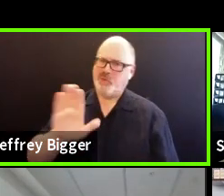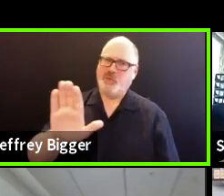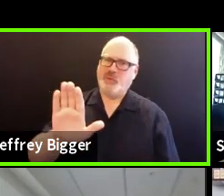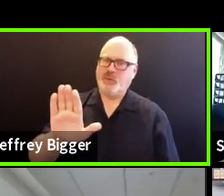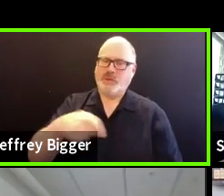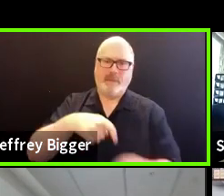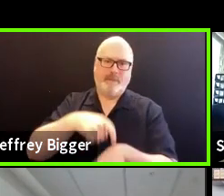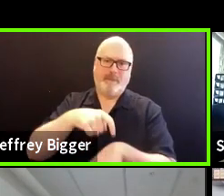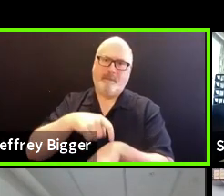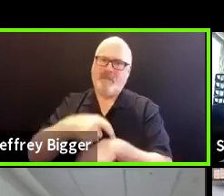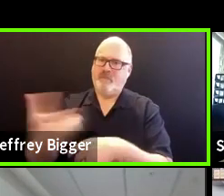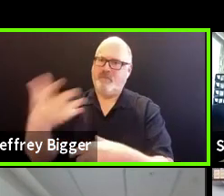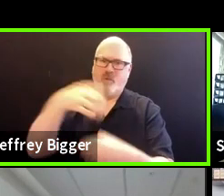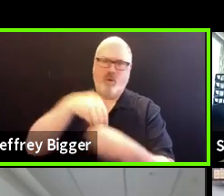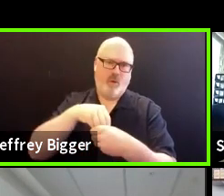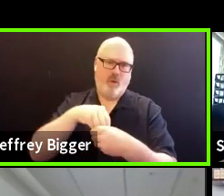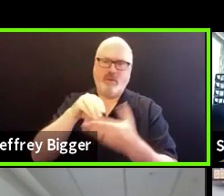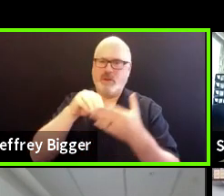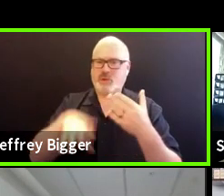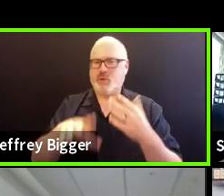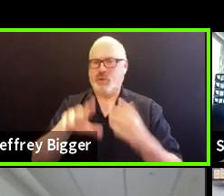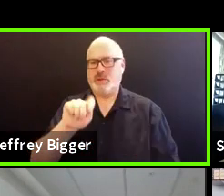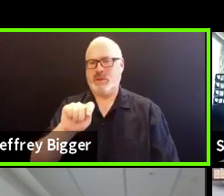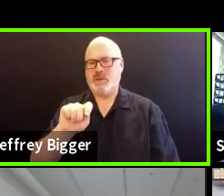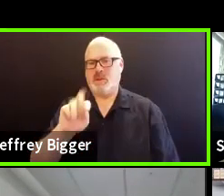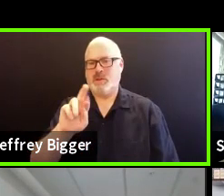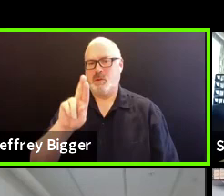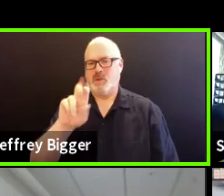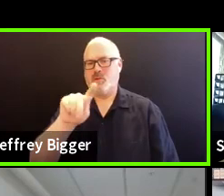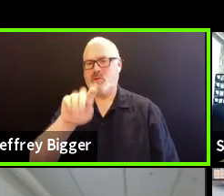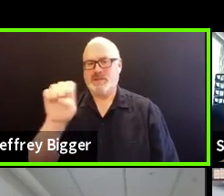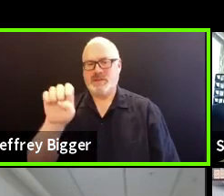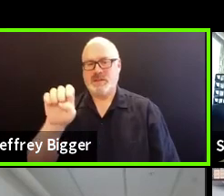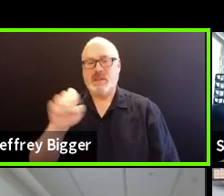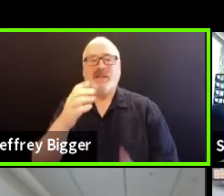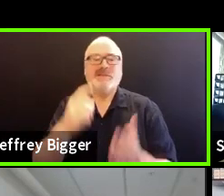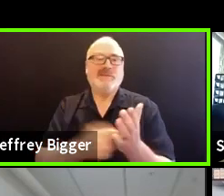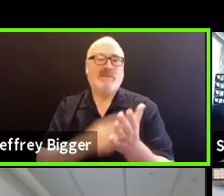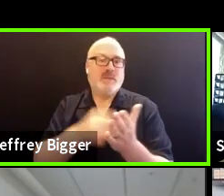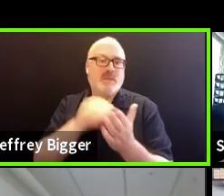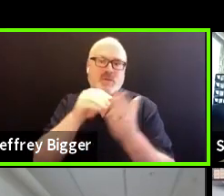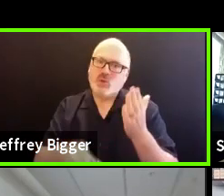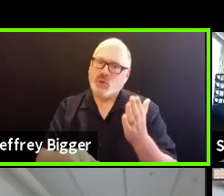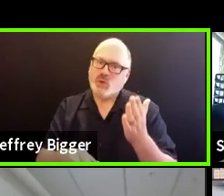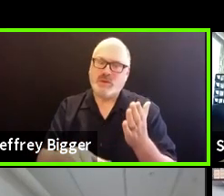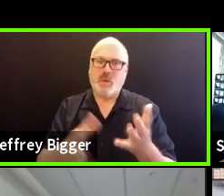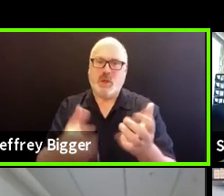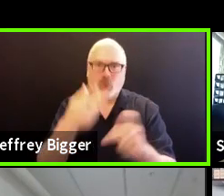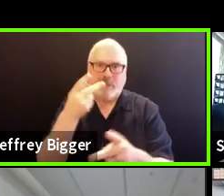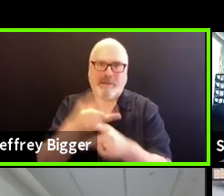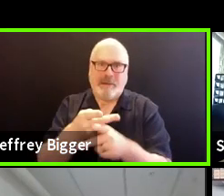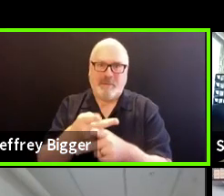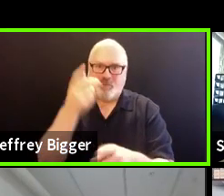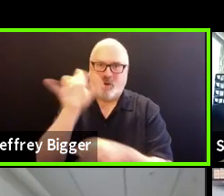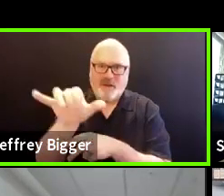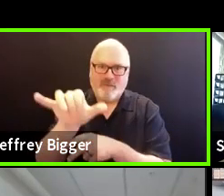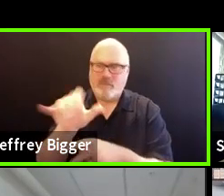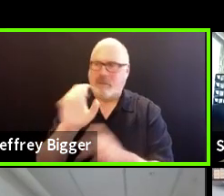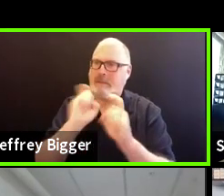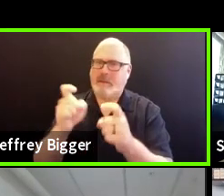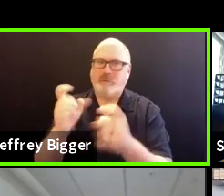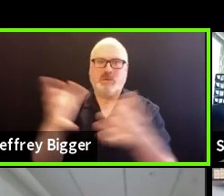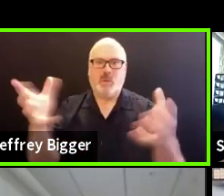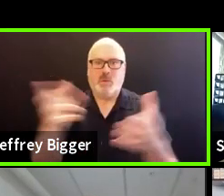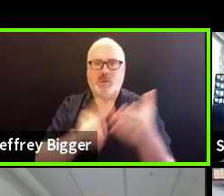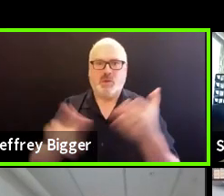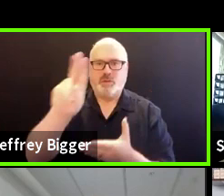student trustee. And occasionally there are students who we don't want them to leave because they've contributed so much to the